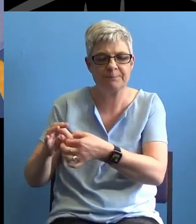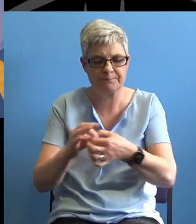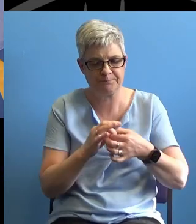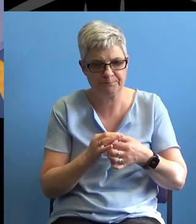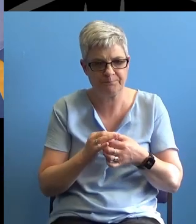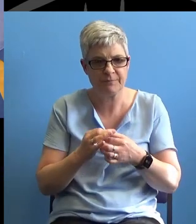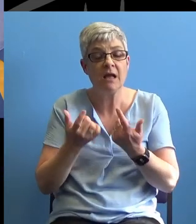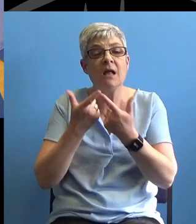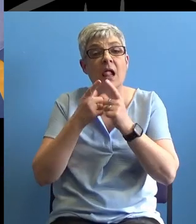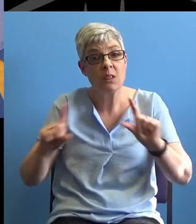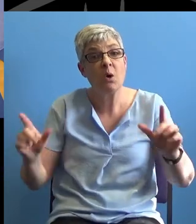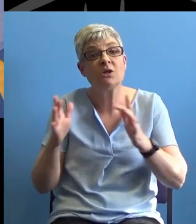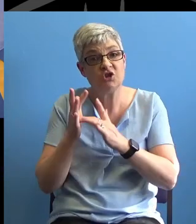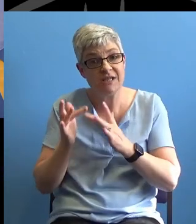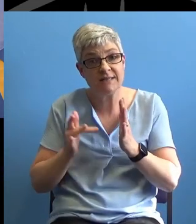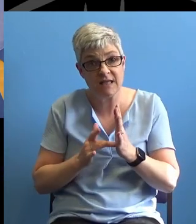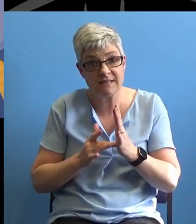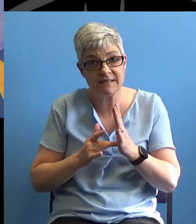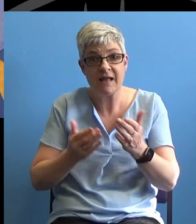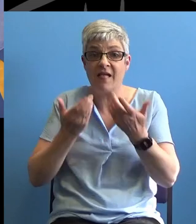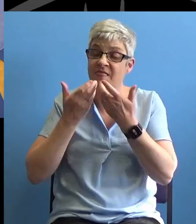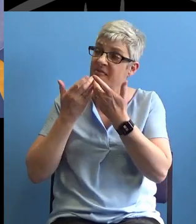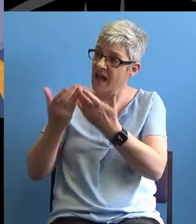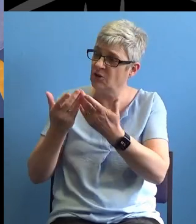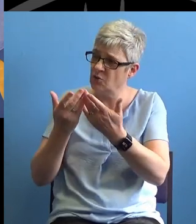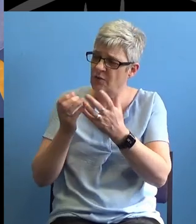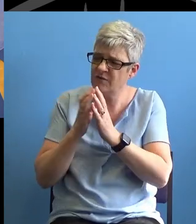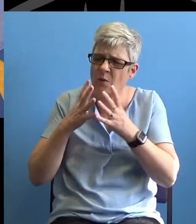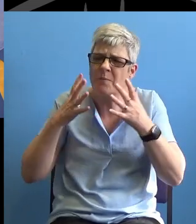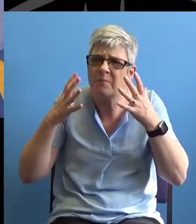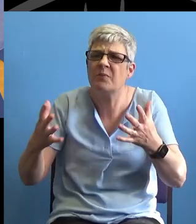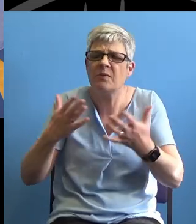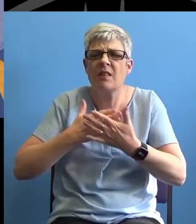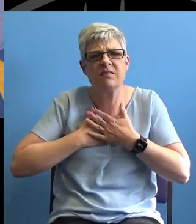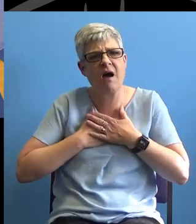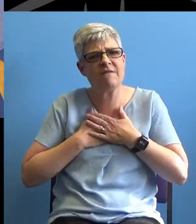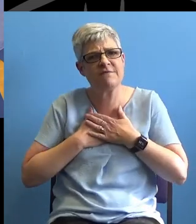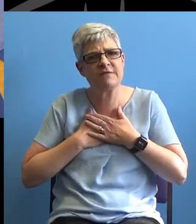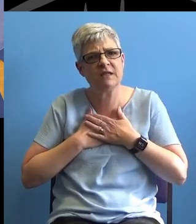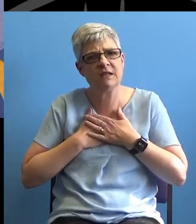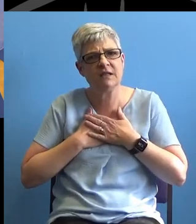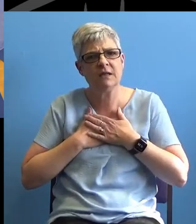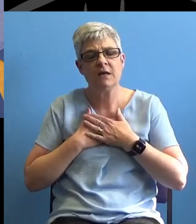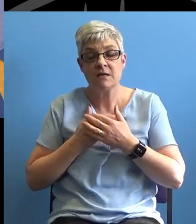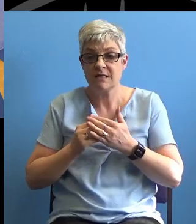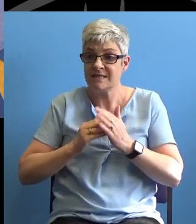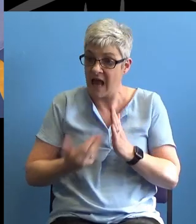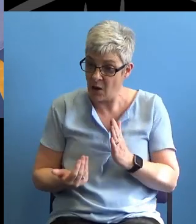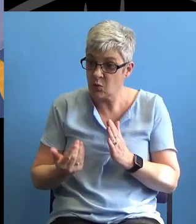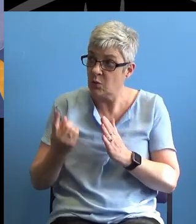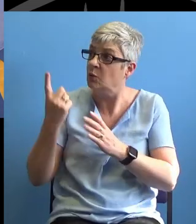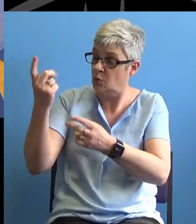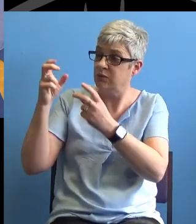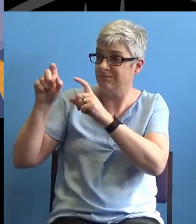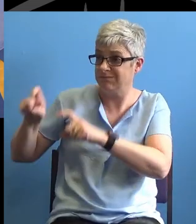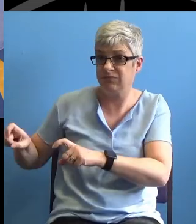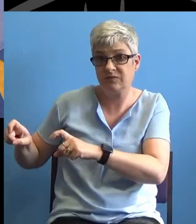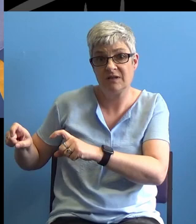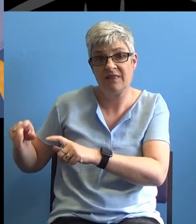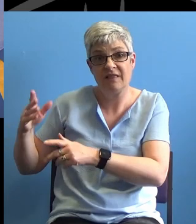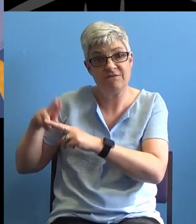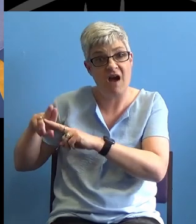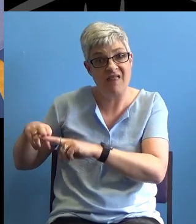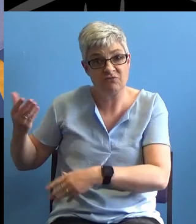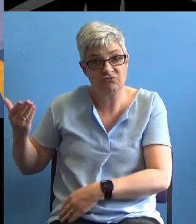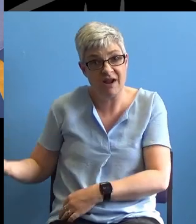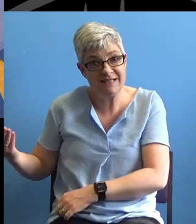And Lord Jesus, thank you for your great love for us, that even though you now sit at the Father's right